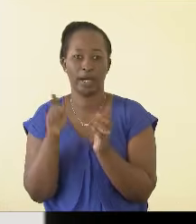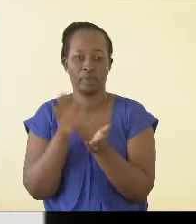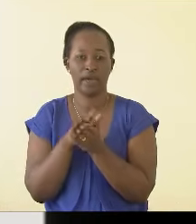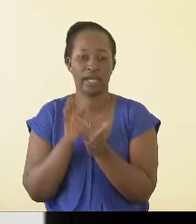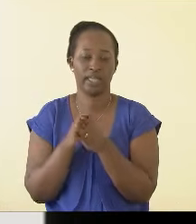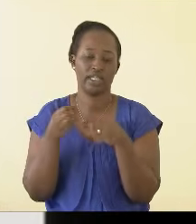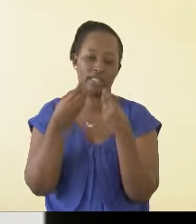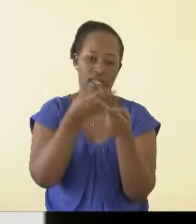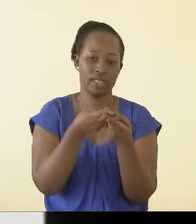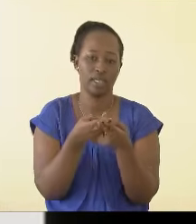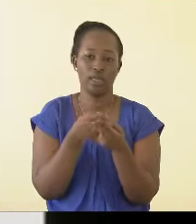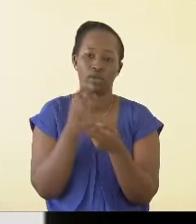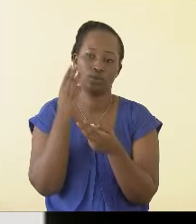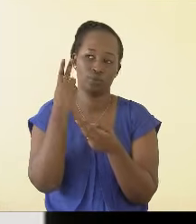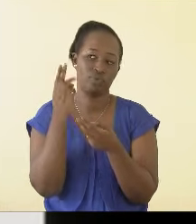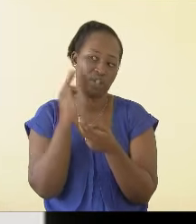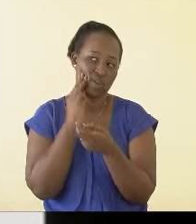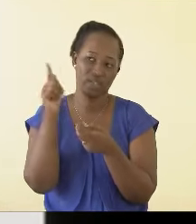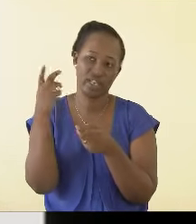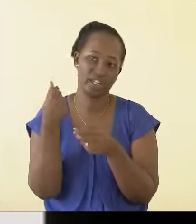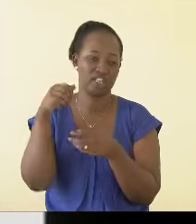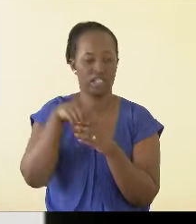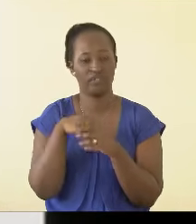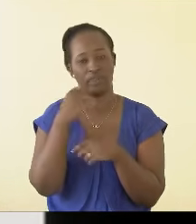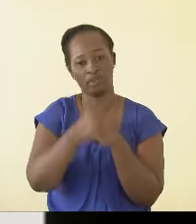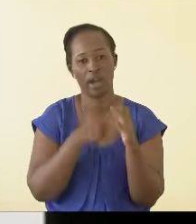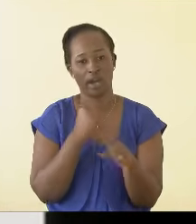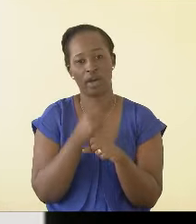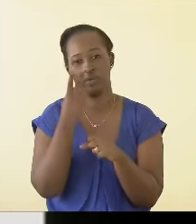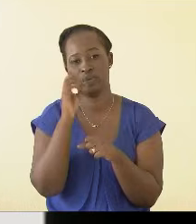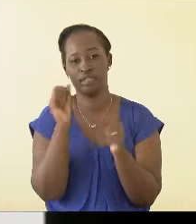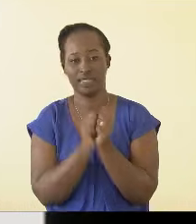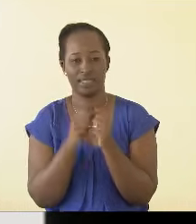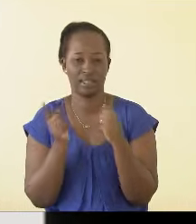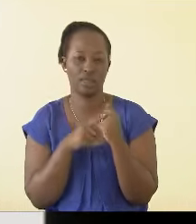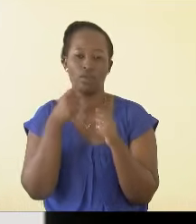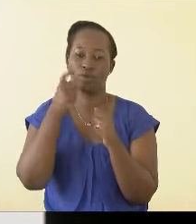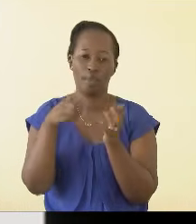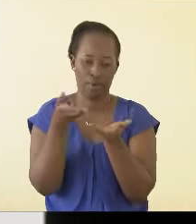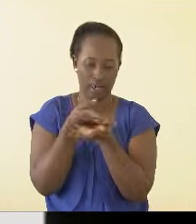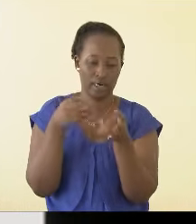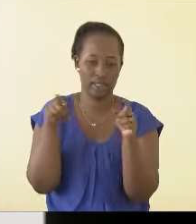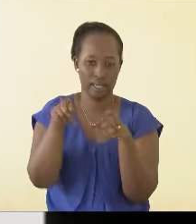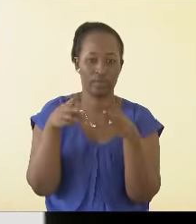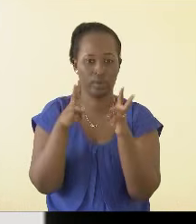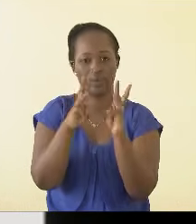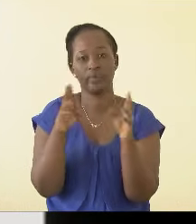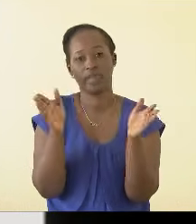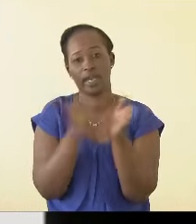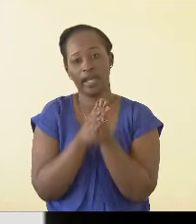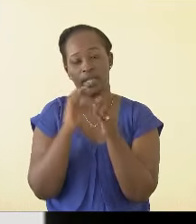million, is a cash inflow in 2016. So you have to analyze that way. And the rate of interest here is